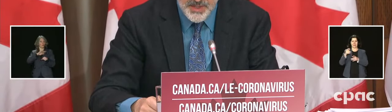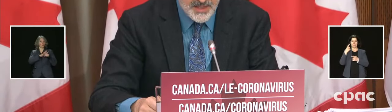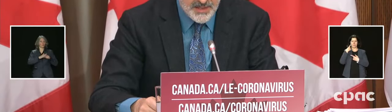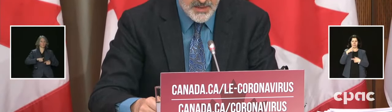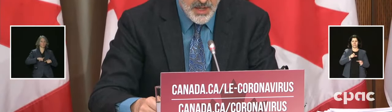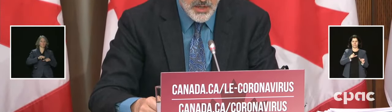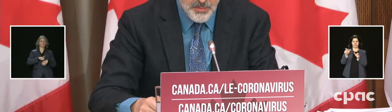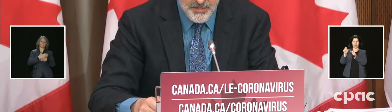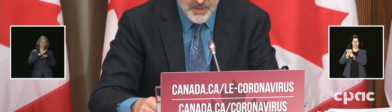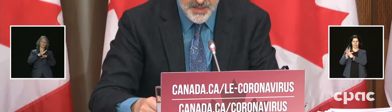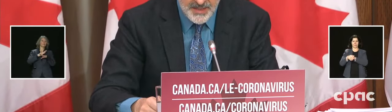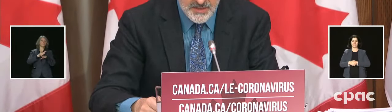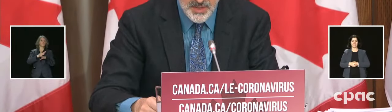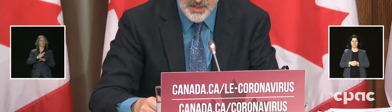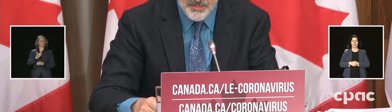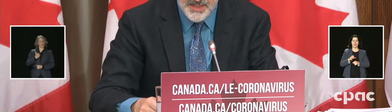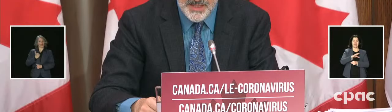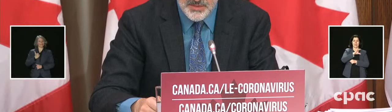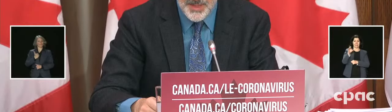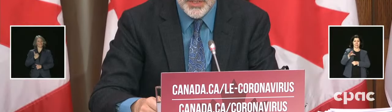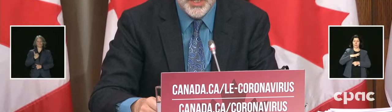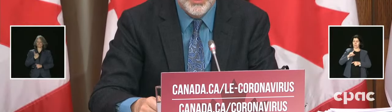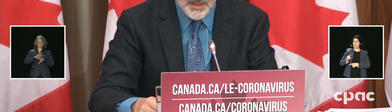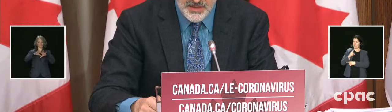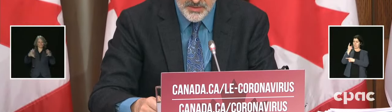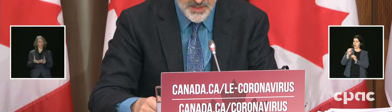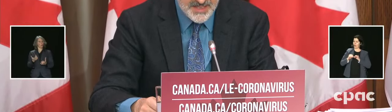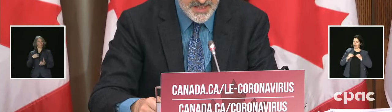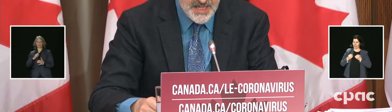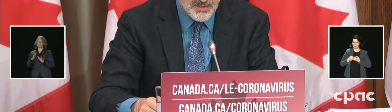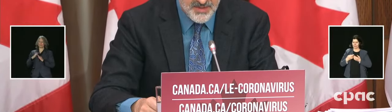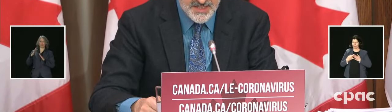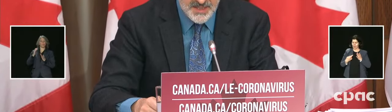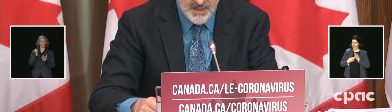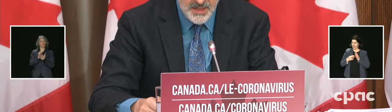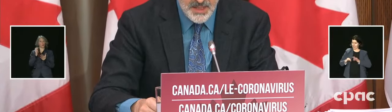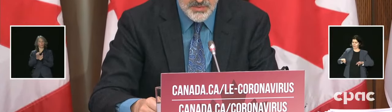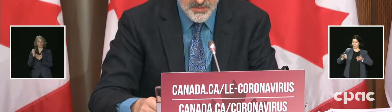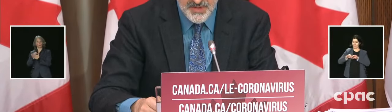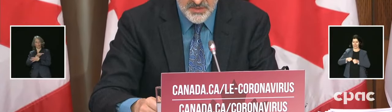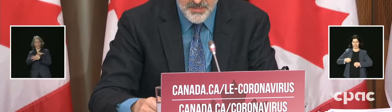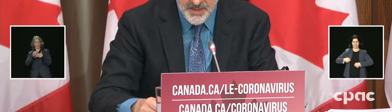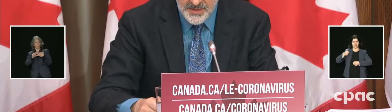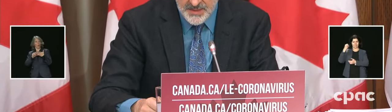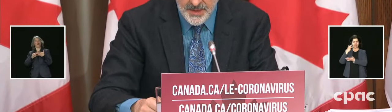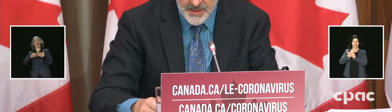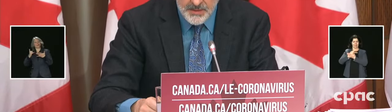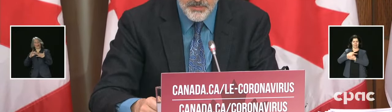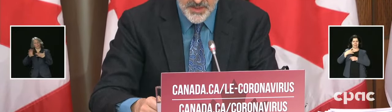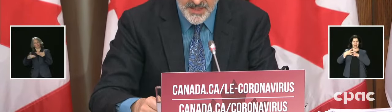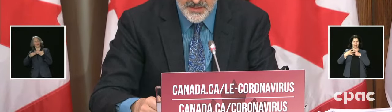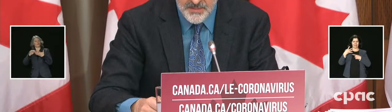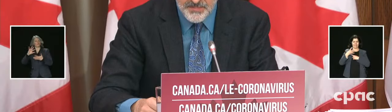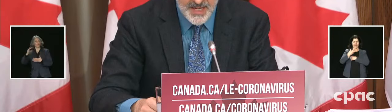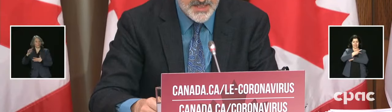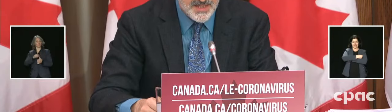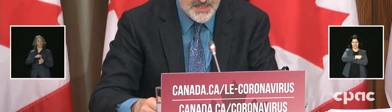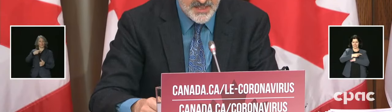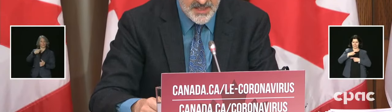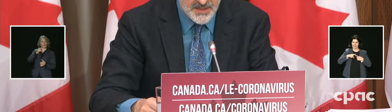le Canada a le premier organisme de réglementation majeur qui a autorisé 4 vaccins, soit Pfizer-BioNTech,